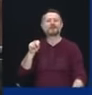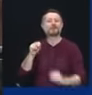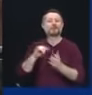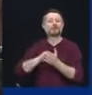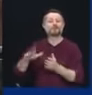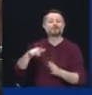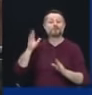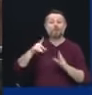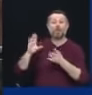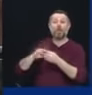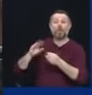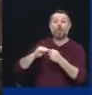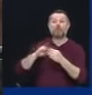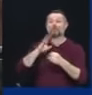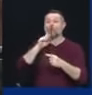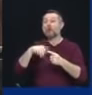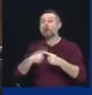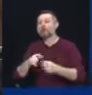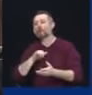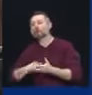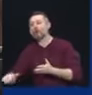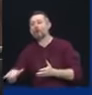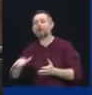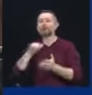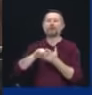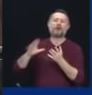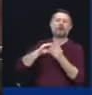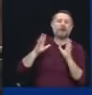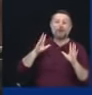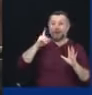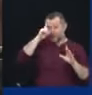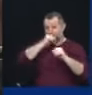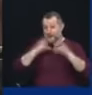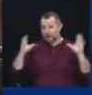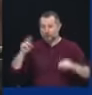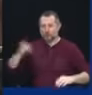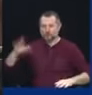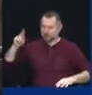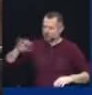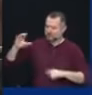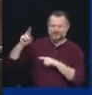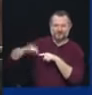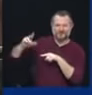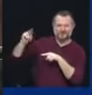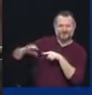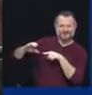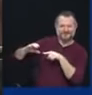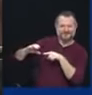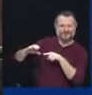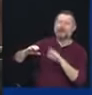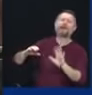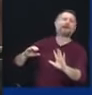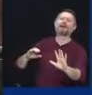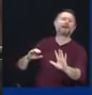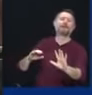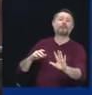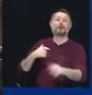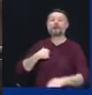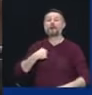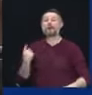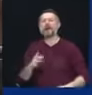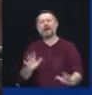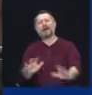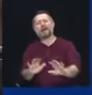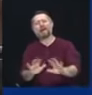talk about New York, very often they think about New York City. So I'm constantly saying, you know, think of